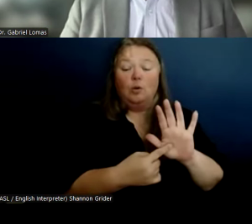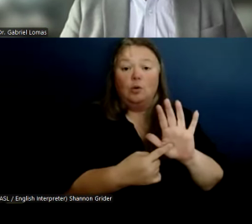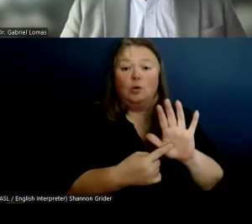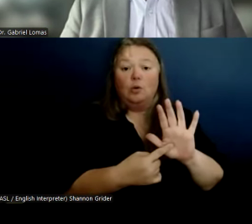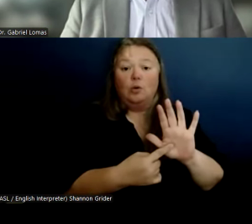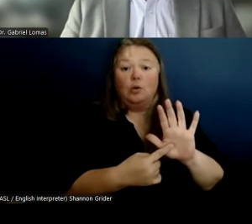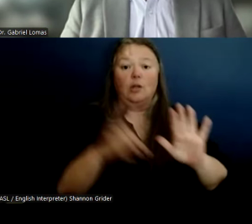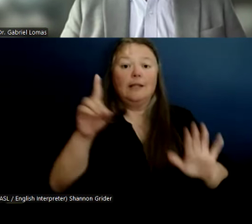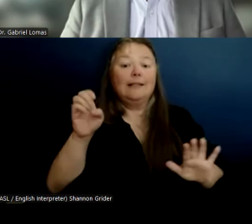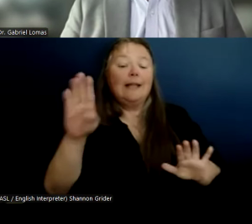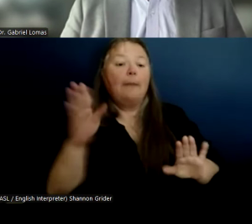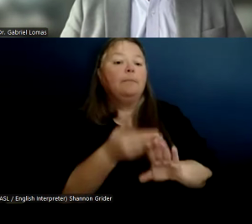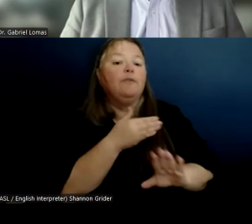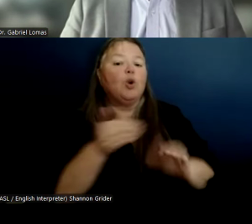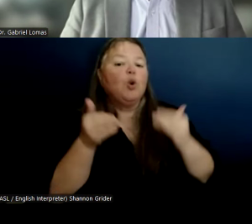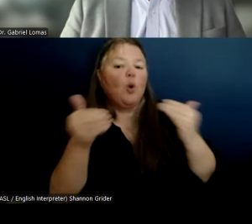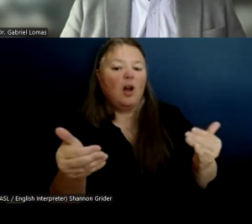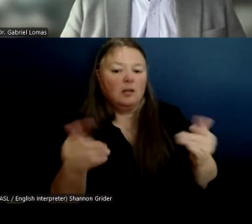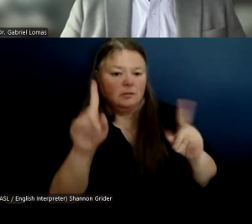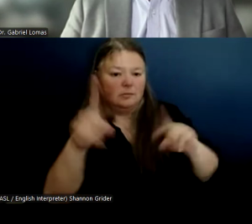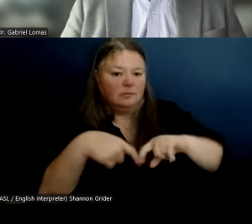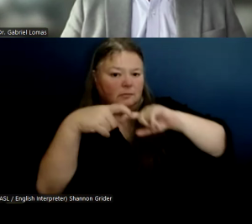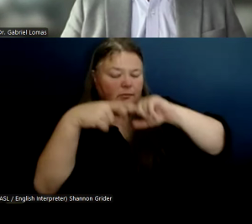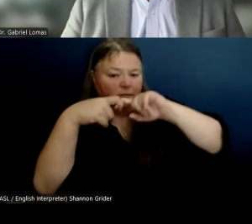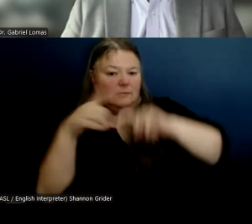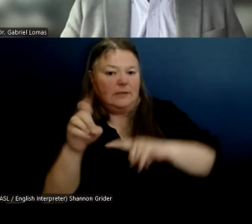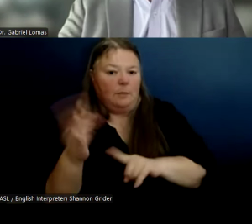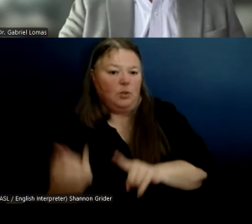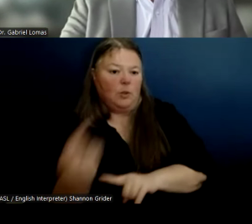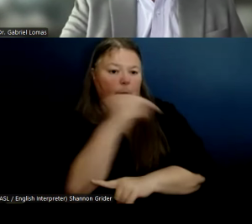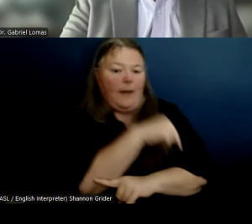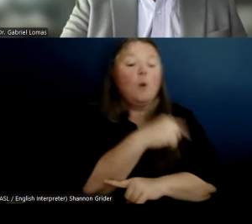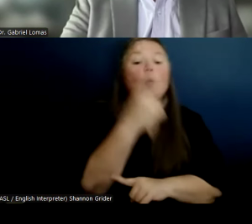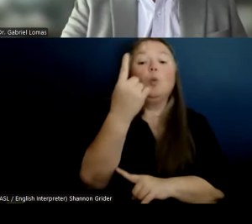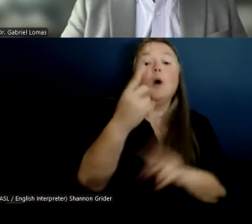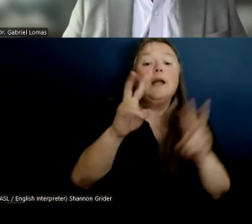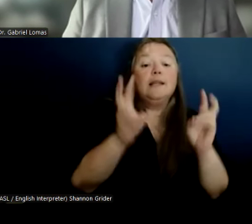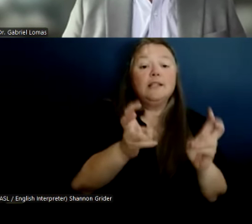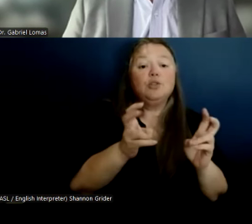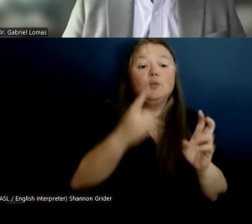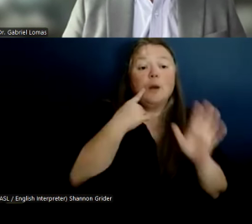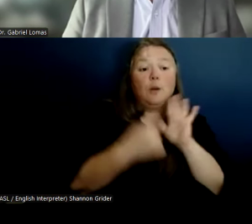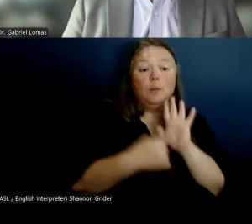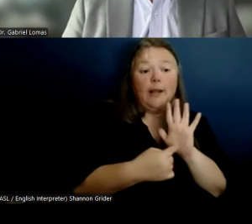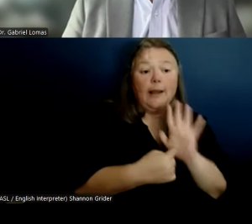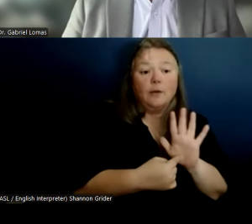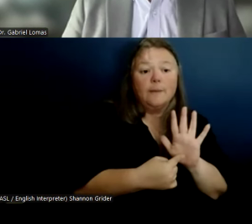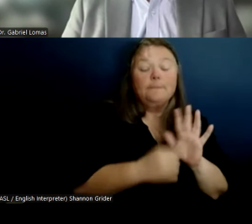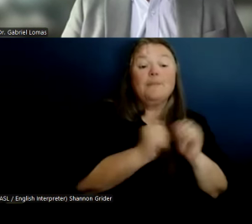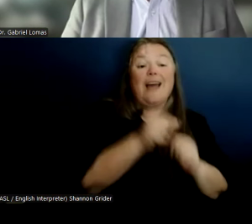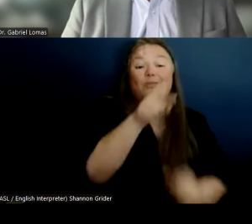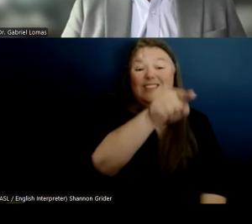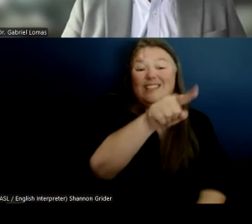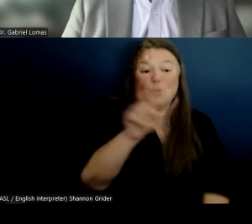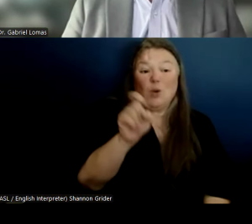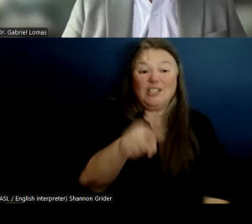ahead. before you go on, back to that other slide, one of the issues just to point out is the way that that question is